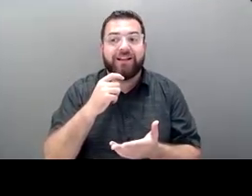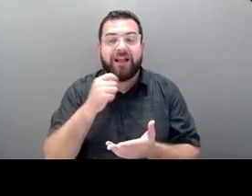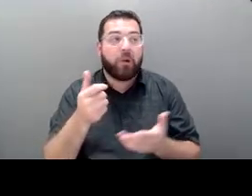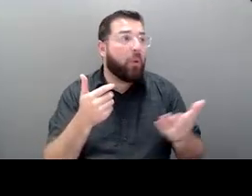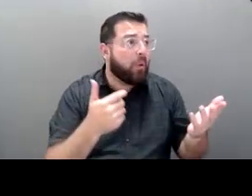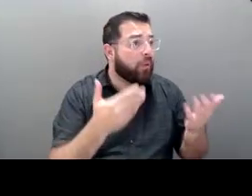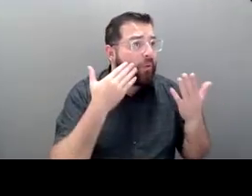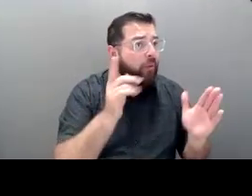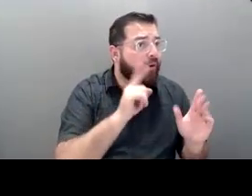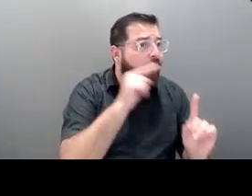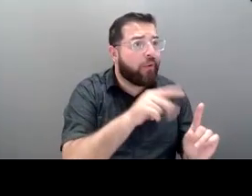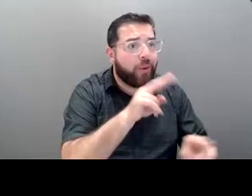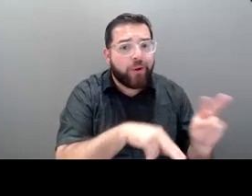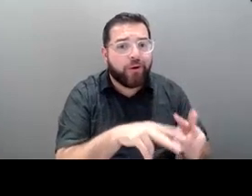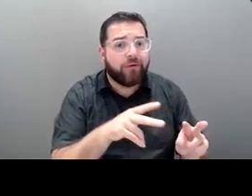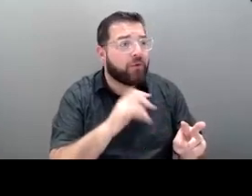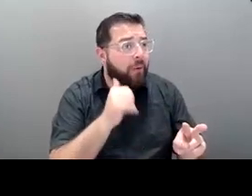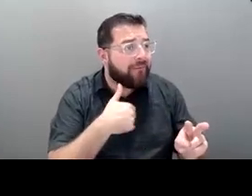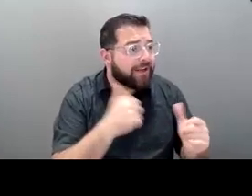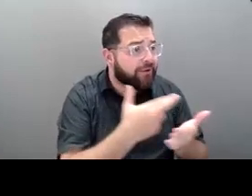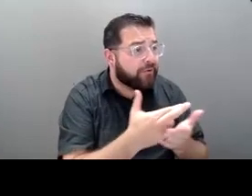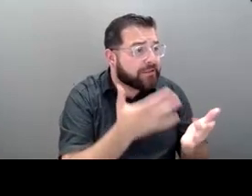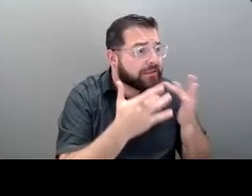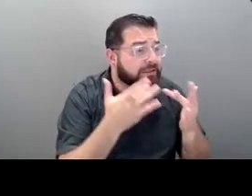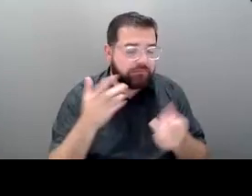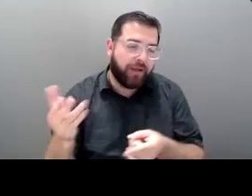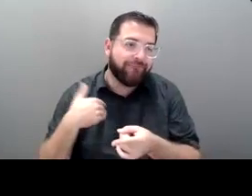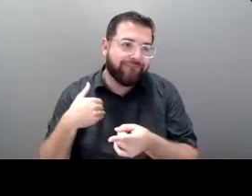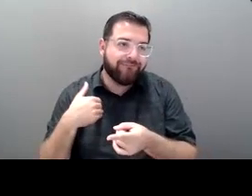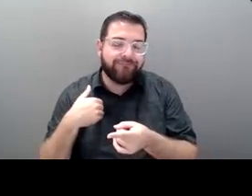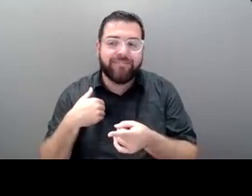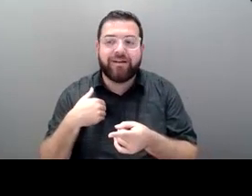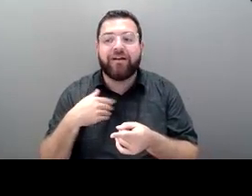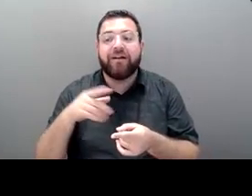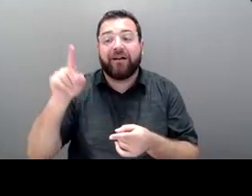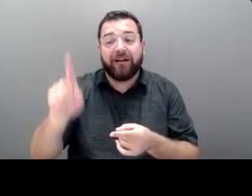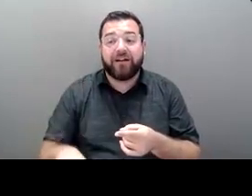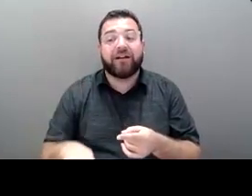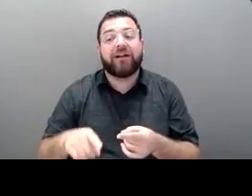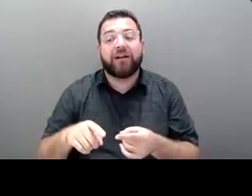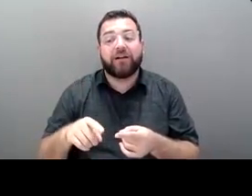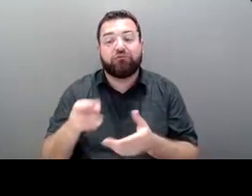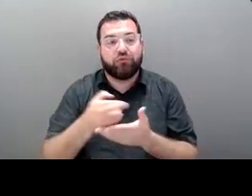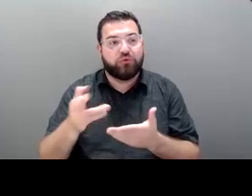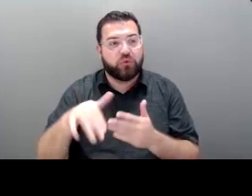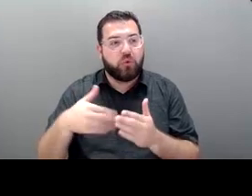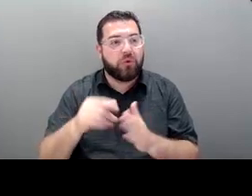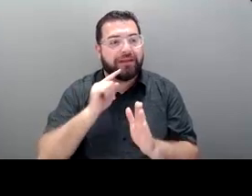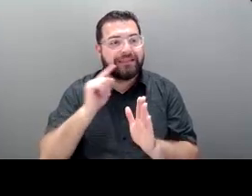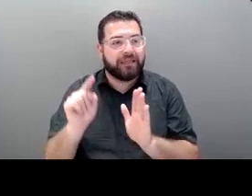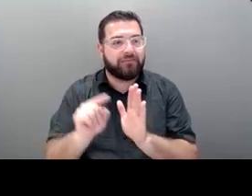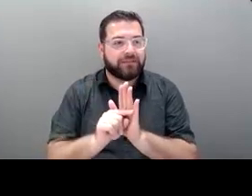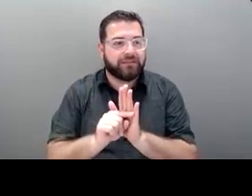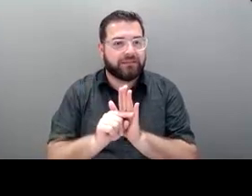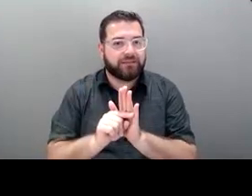have good ones. And this part of the resources are all assignments, and they're assignments in different disciplines. And